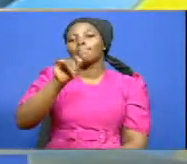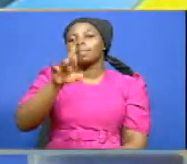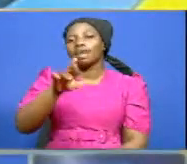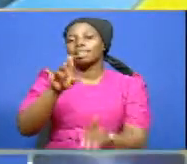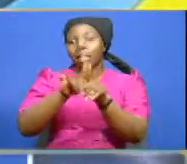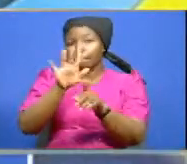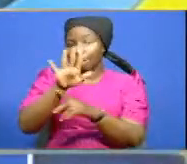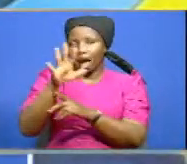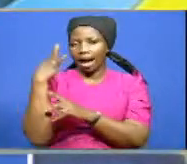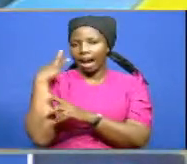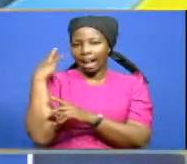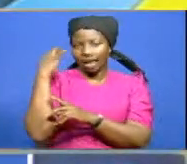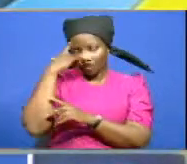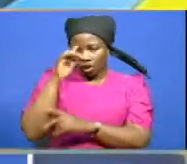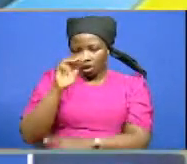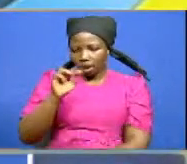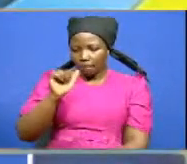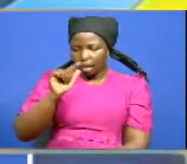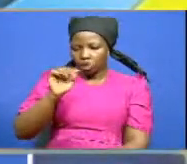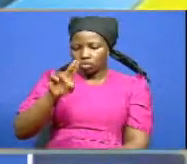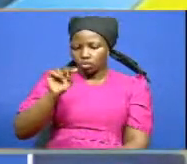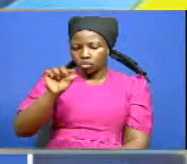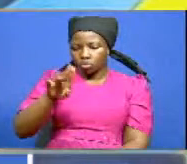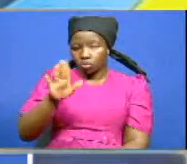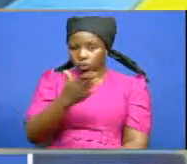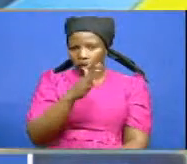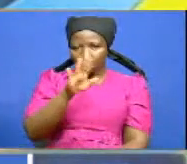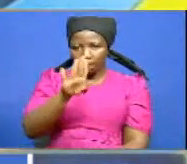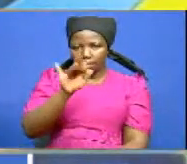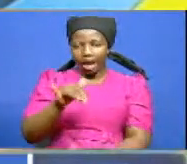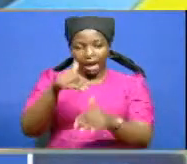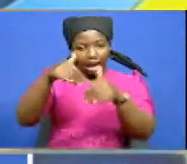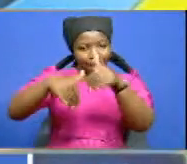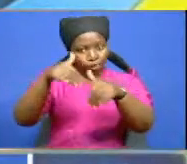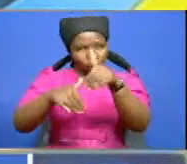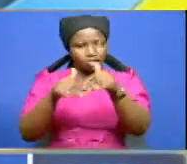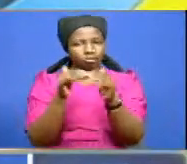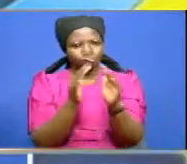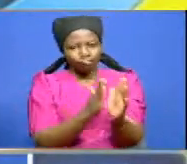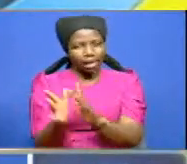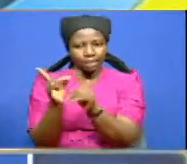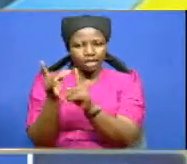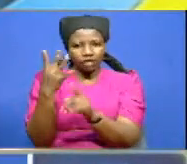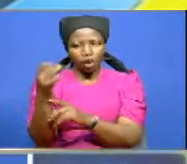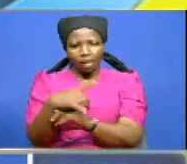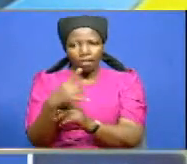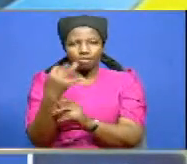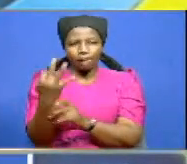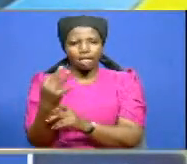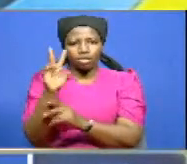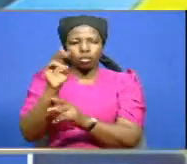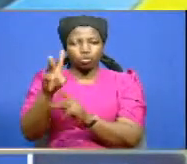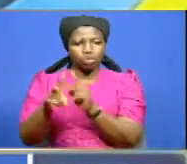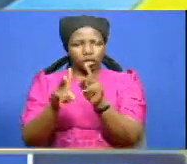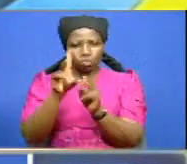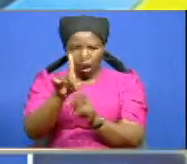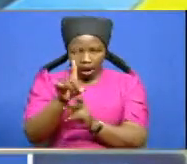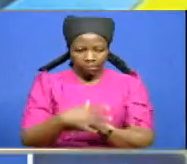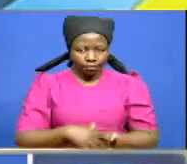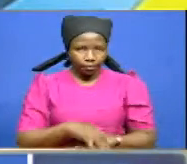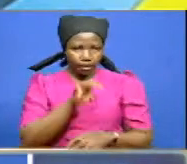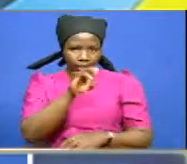its candidate for the Matungu by-election slated for March the 4th, 2021. The ANC National Elections Board